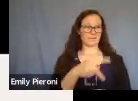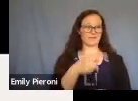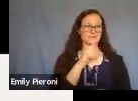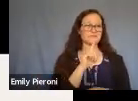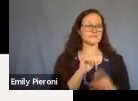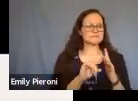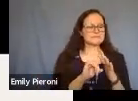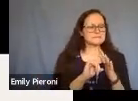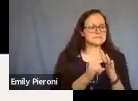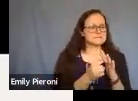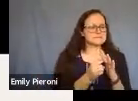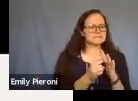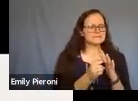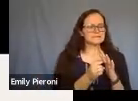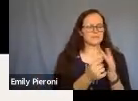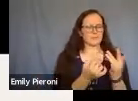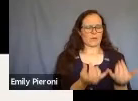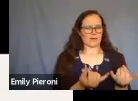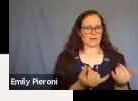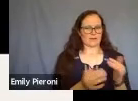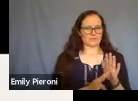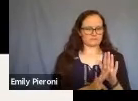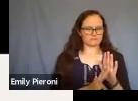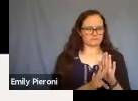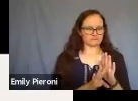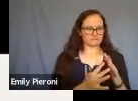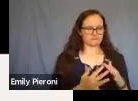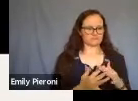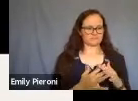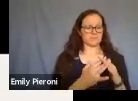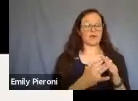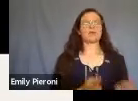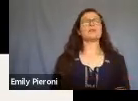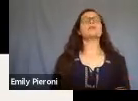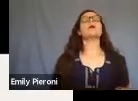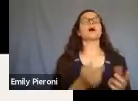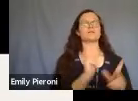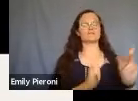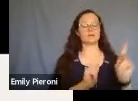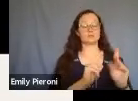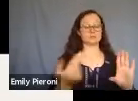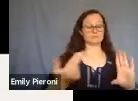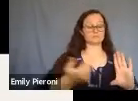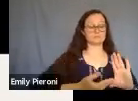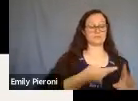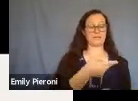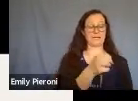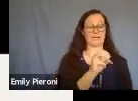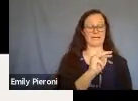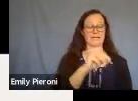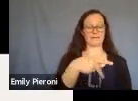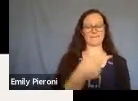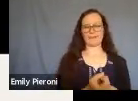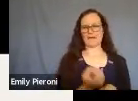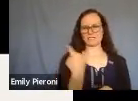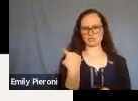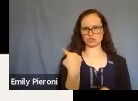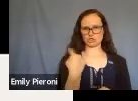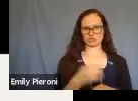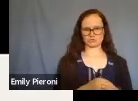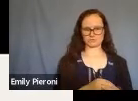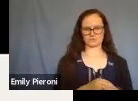A lot of people went into hemp last year what I would consider